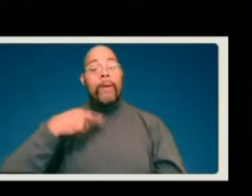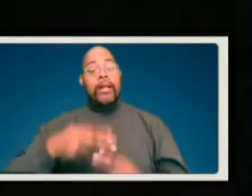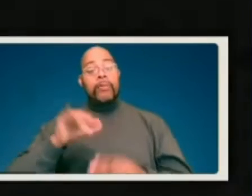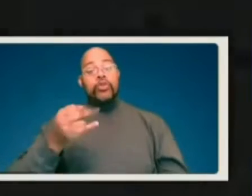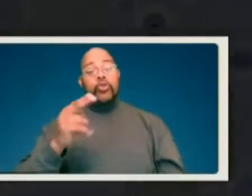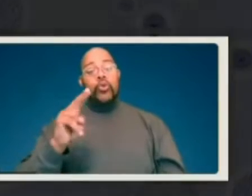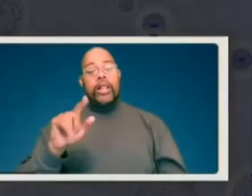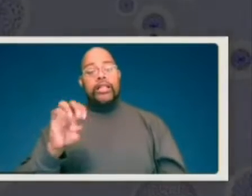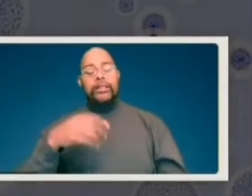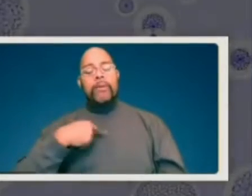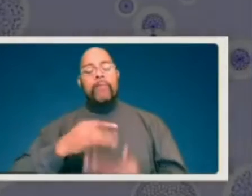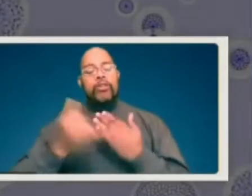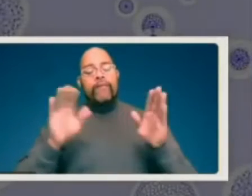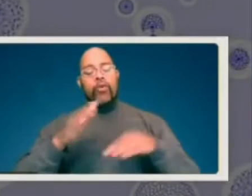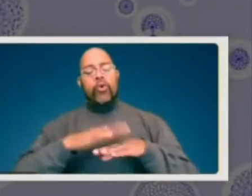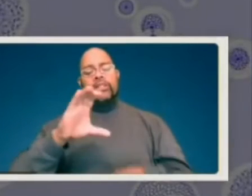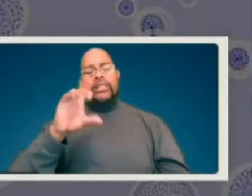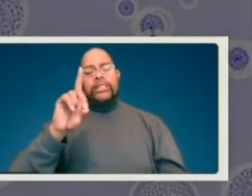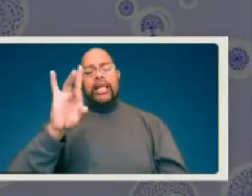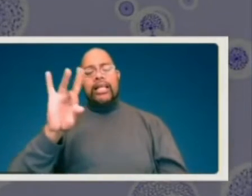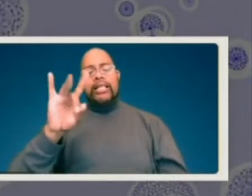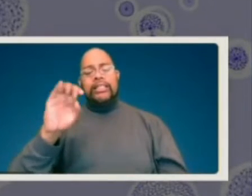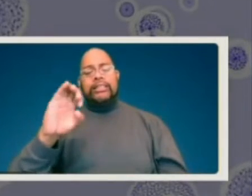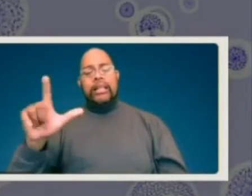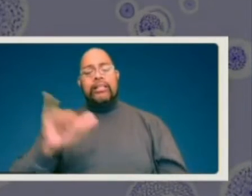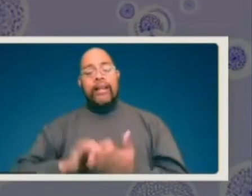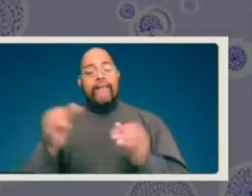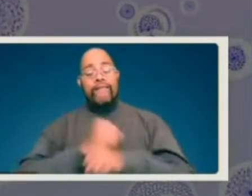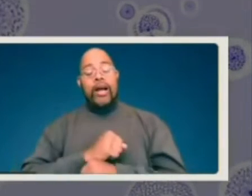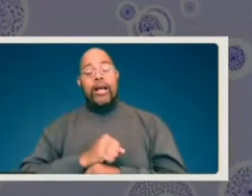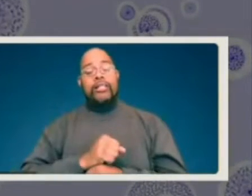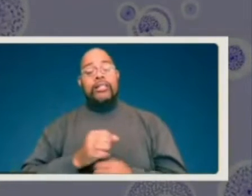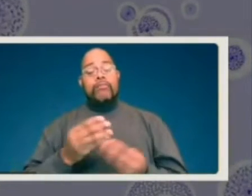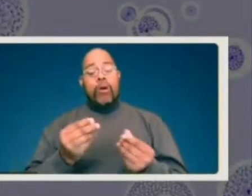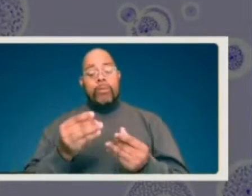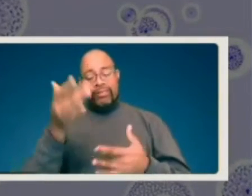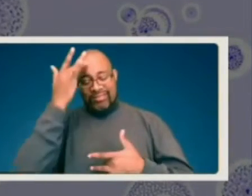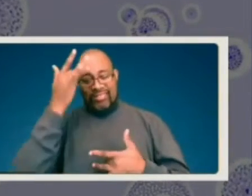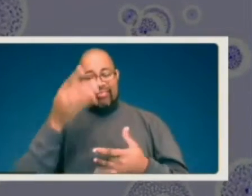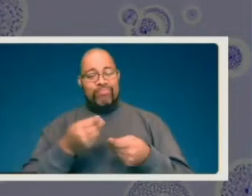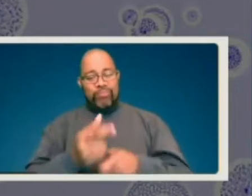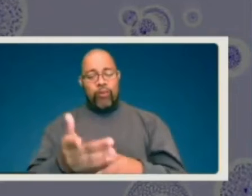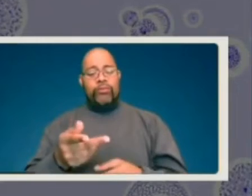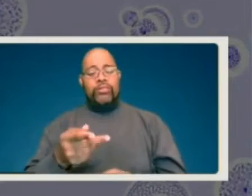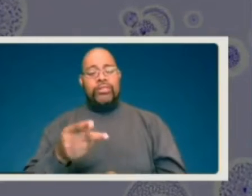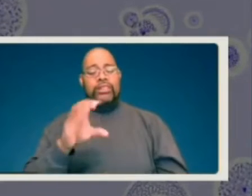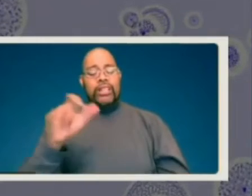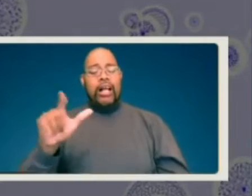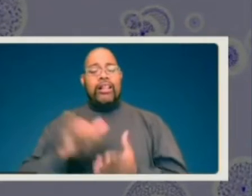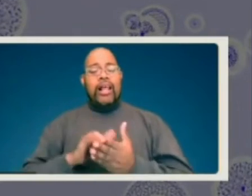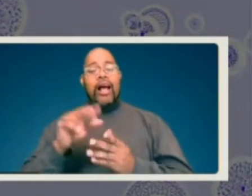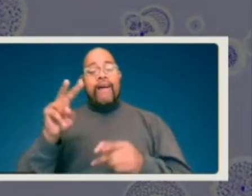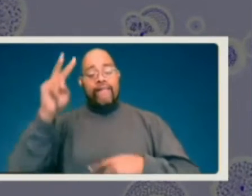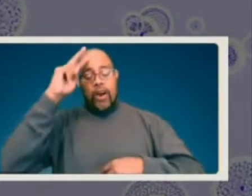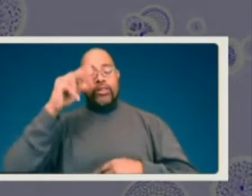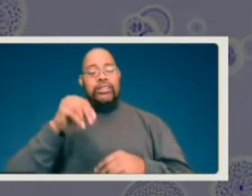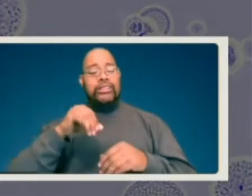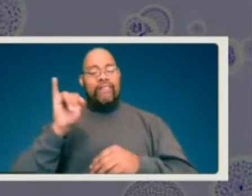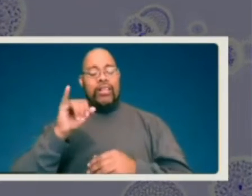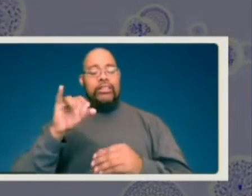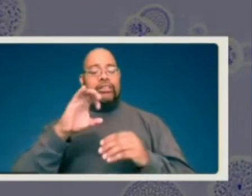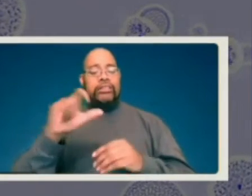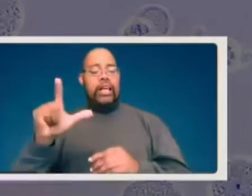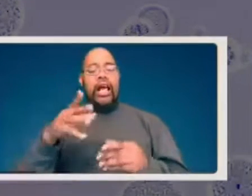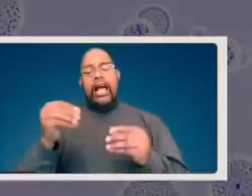Juliette, and my project focuses on CD8 T cells that fight pathogen-infected cells such as virus-infected cells, as well as tumor cells, for